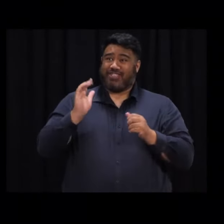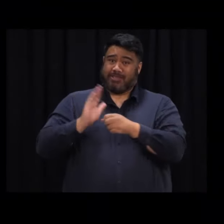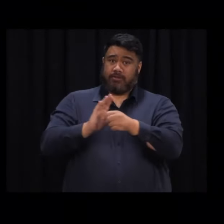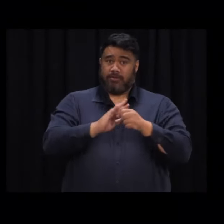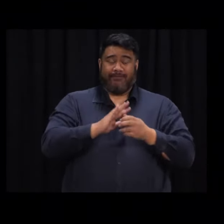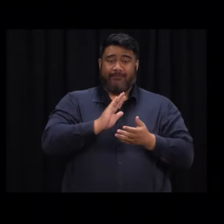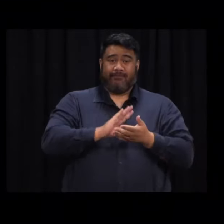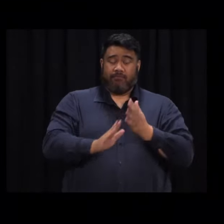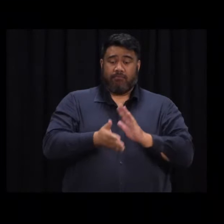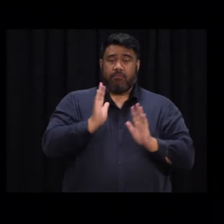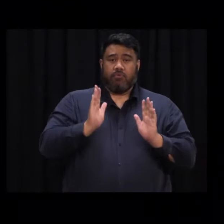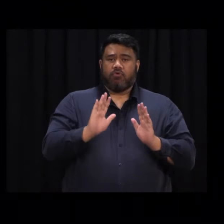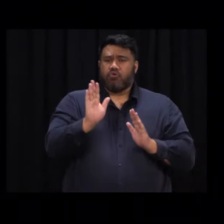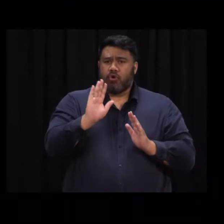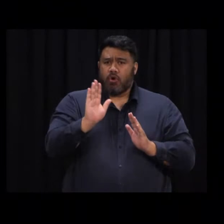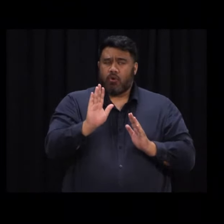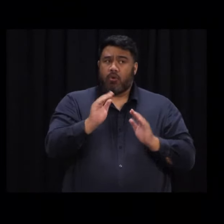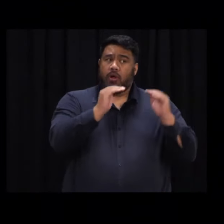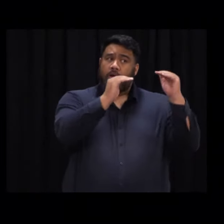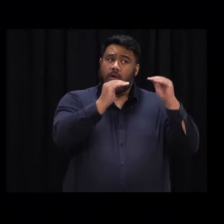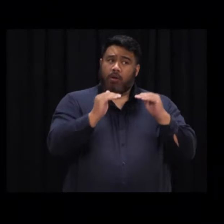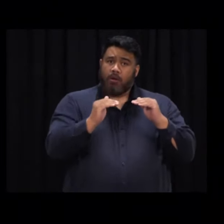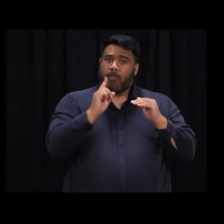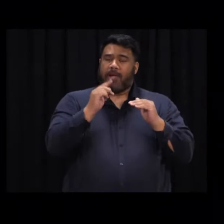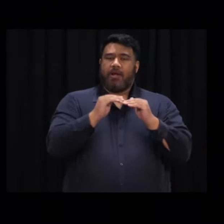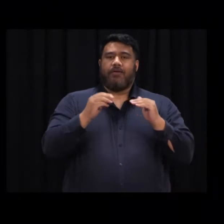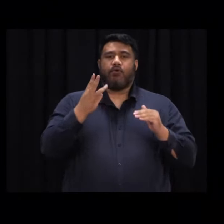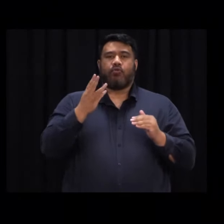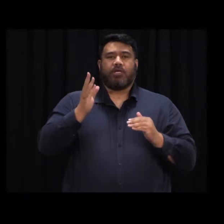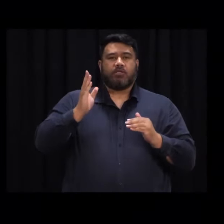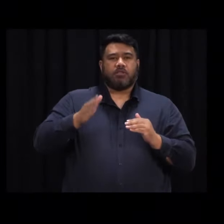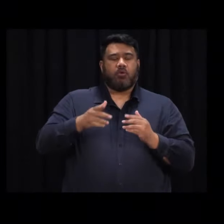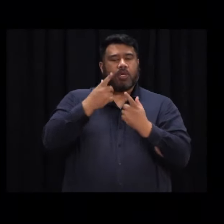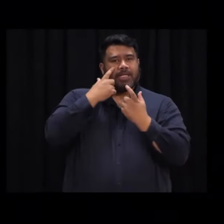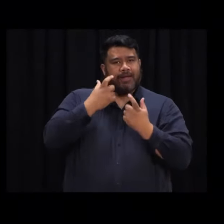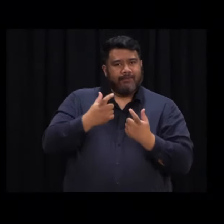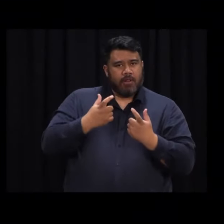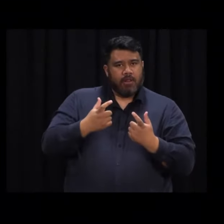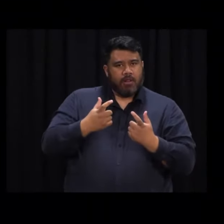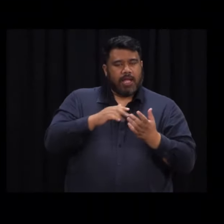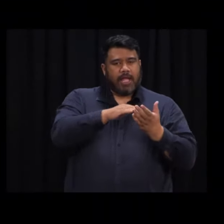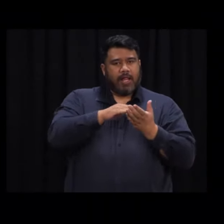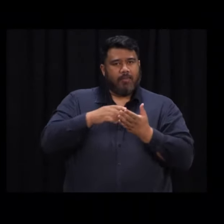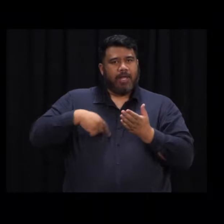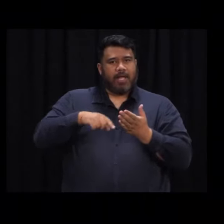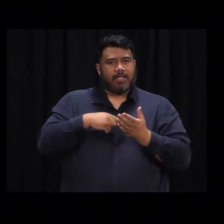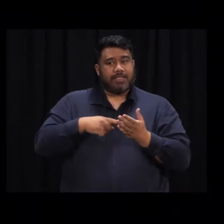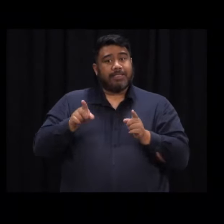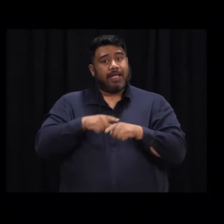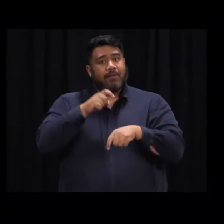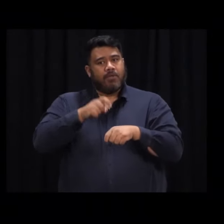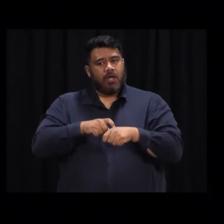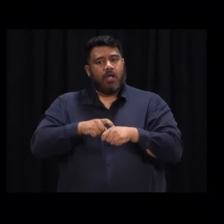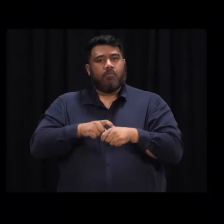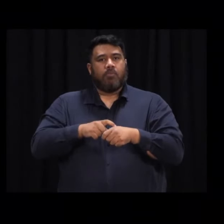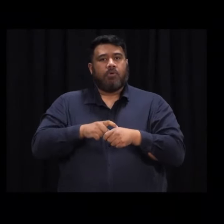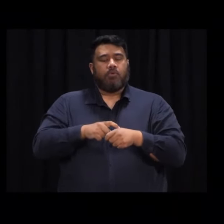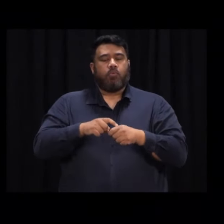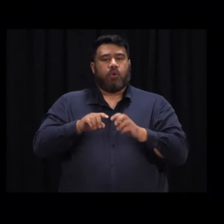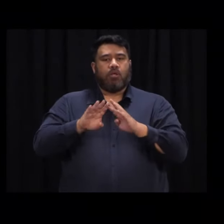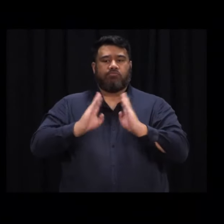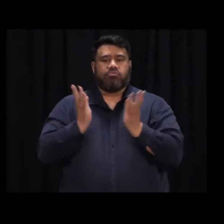level 3 still provides a cautious approach while we continue to stamp out COVID-19. It means staying in your bubble.